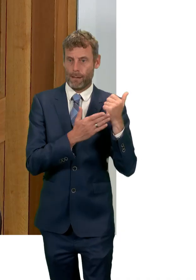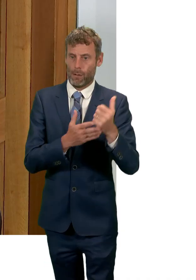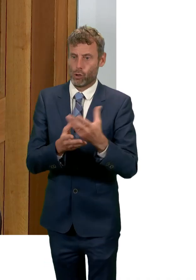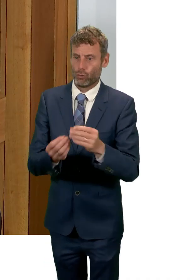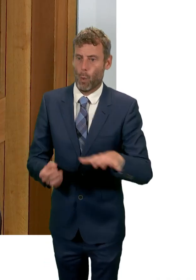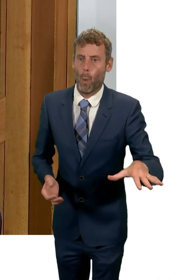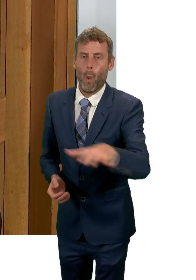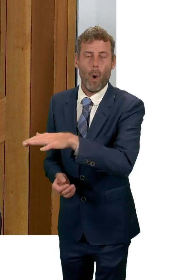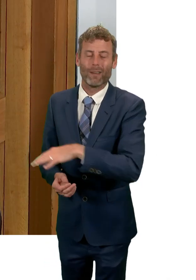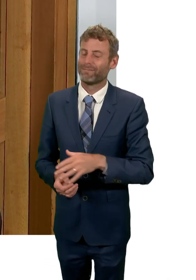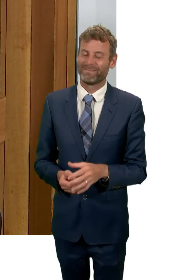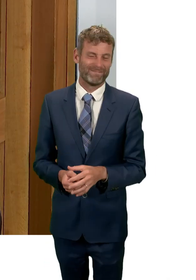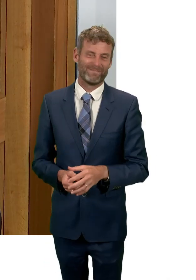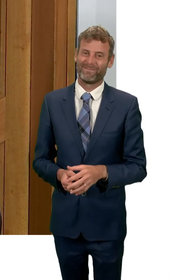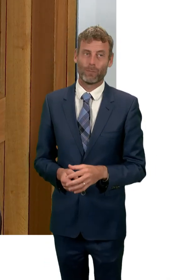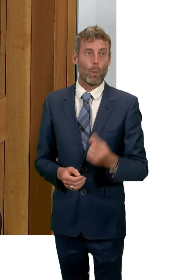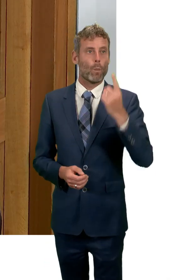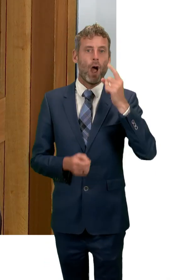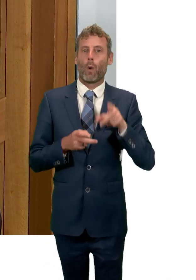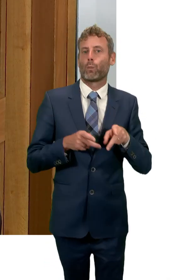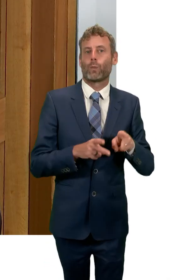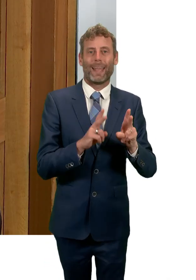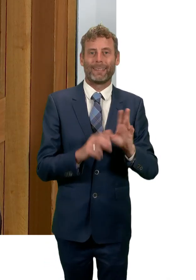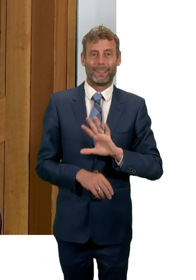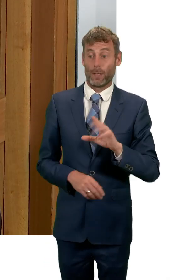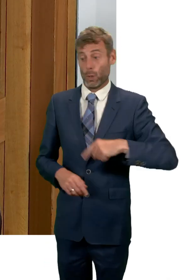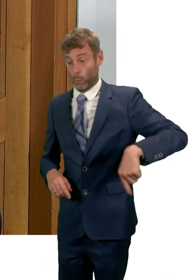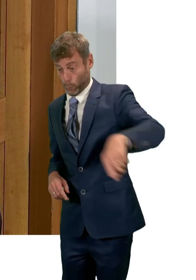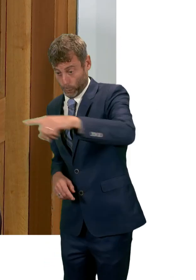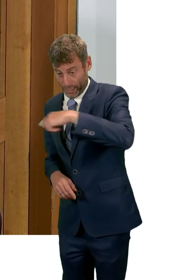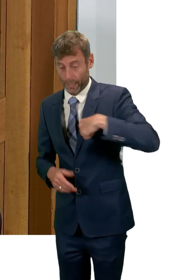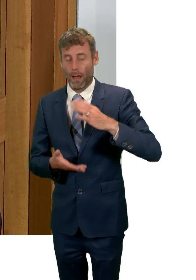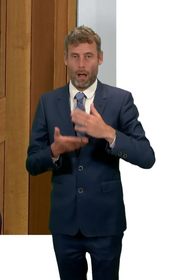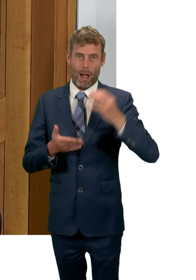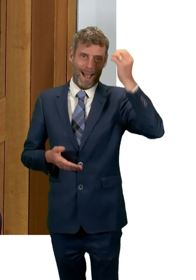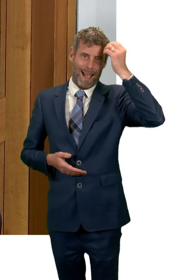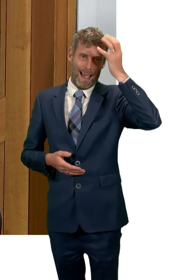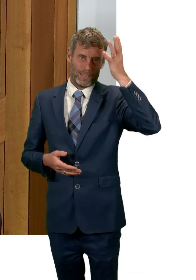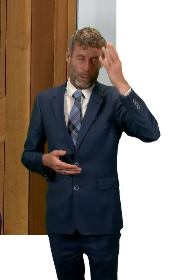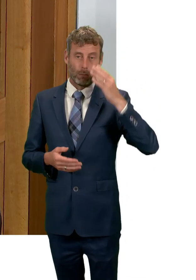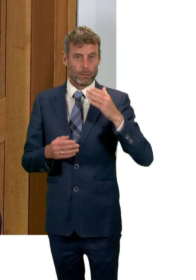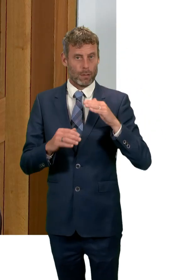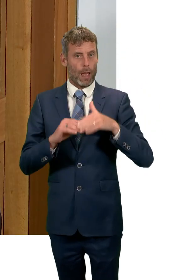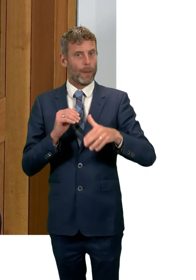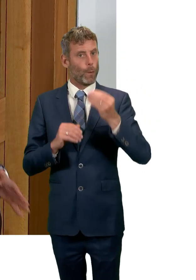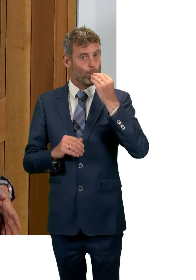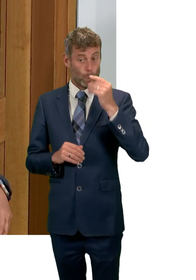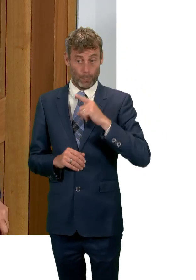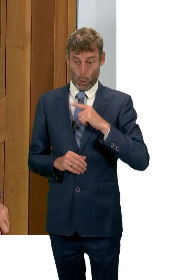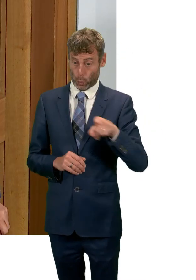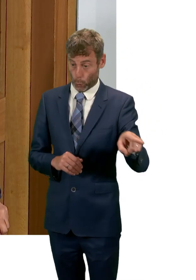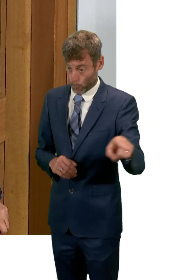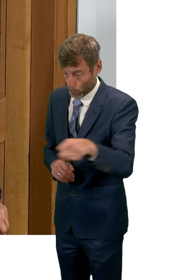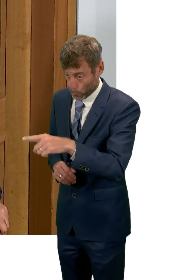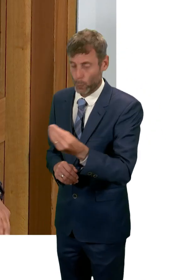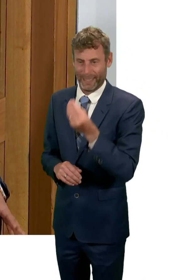So we are all experts in food in the room because we all eat. So I